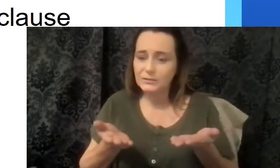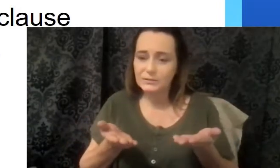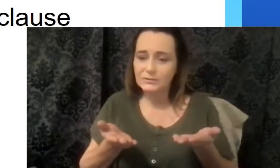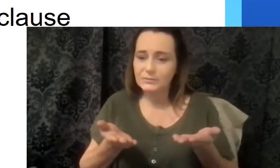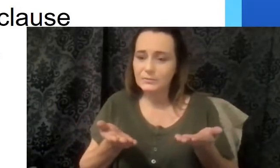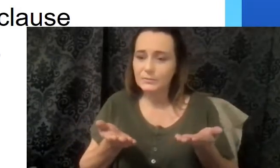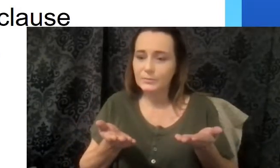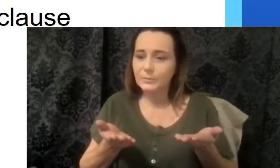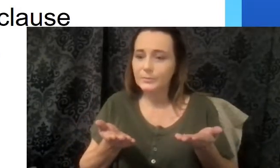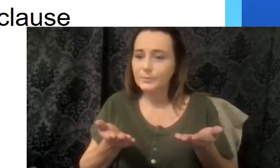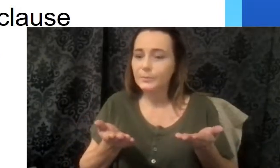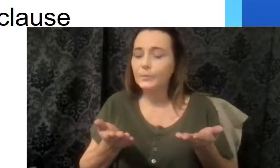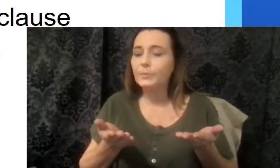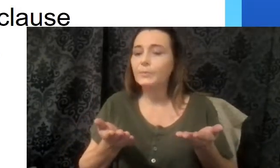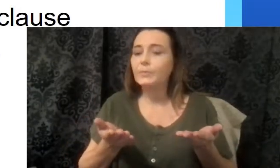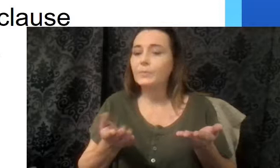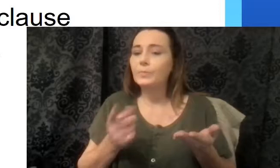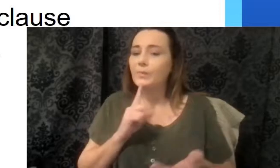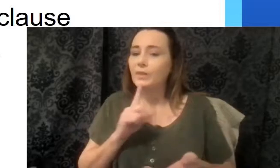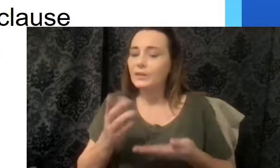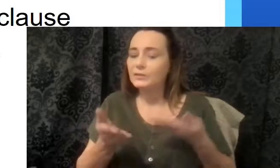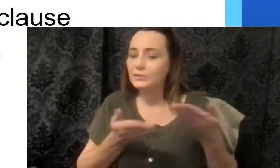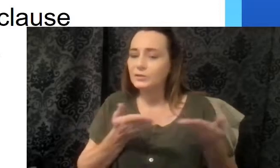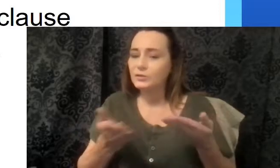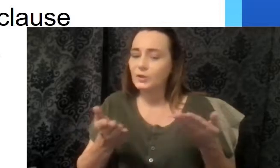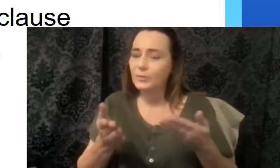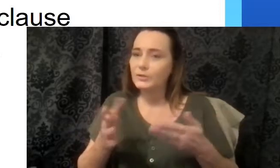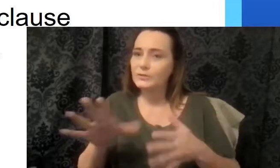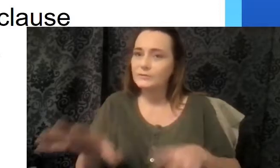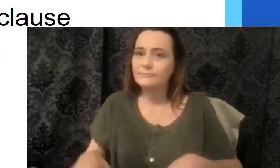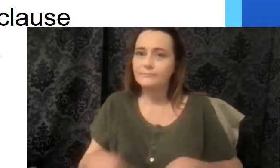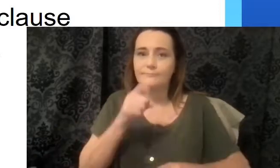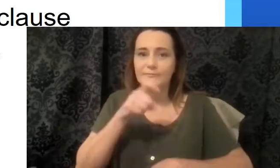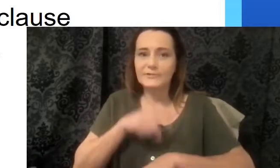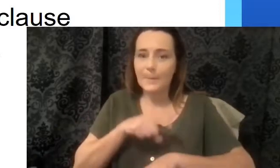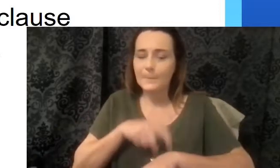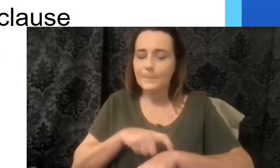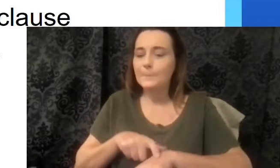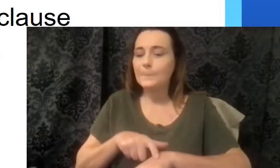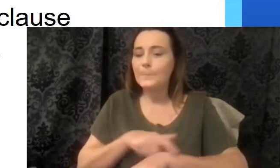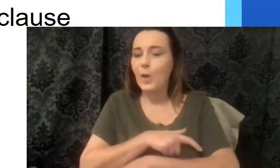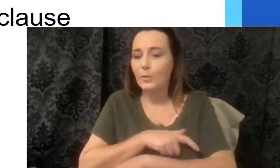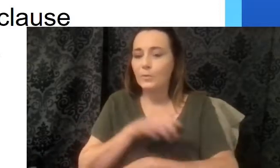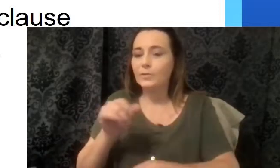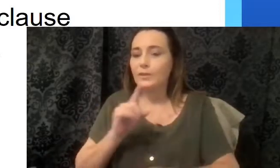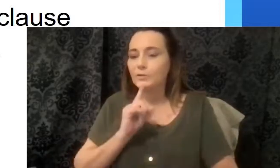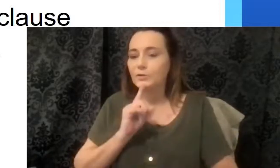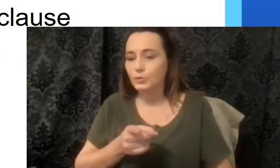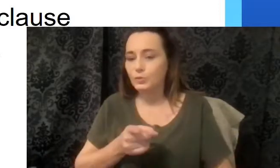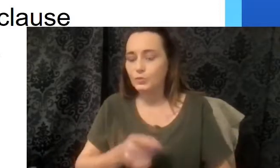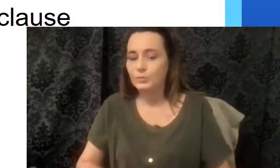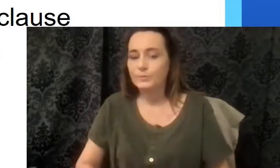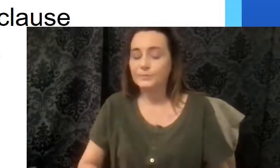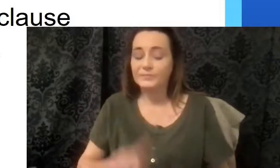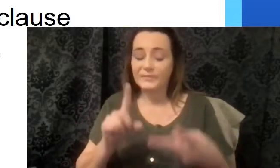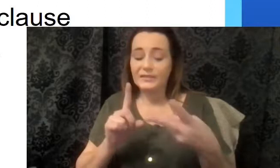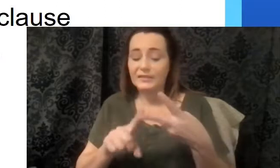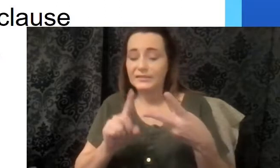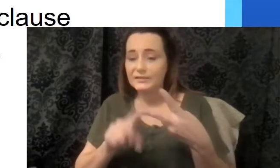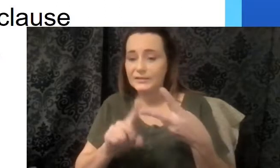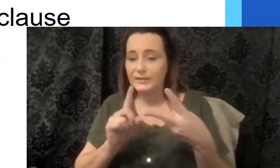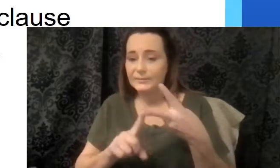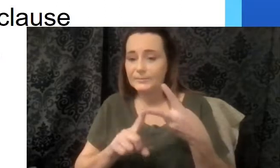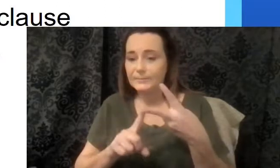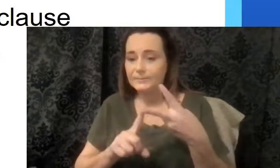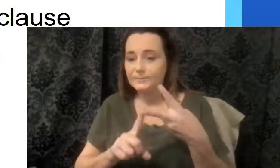and it is a service that is very time consuming and is very long. That is true. Now, the second thing the